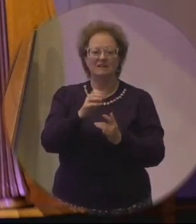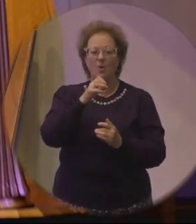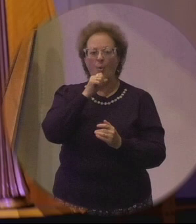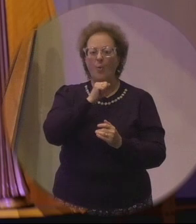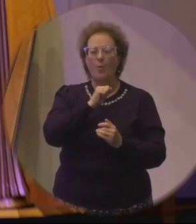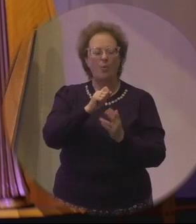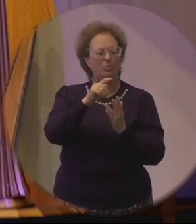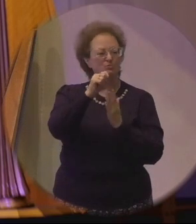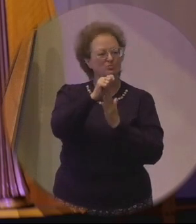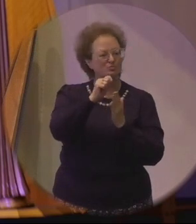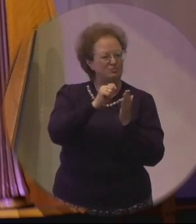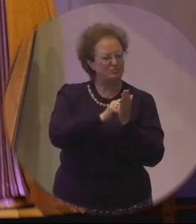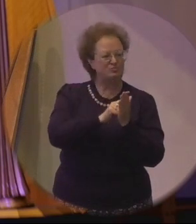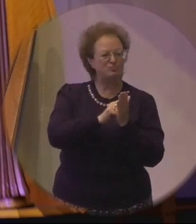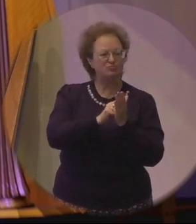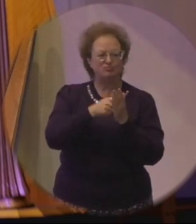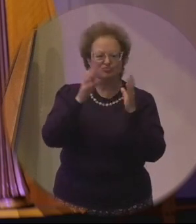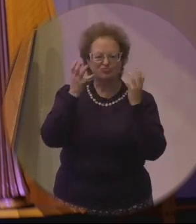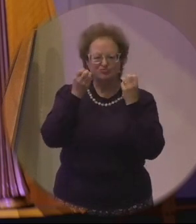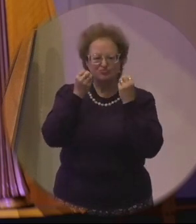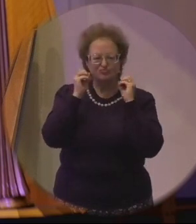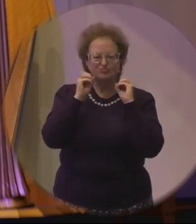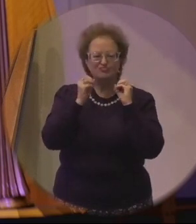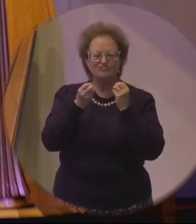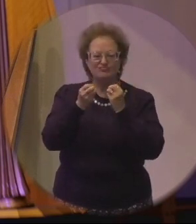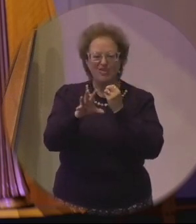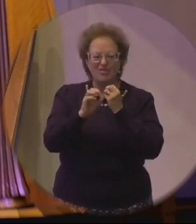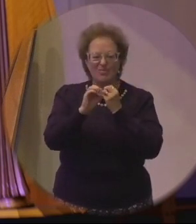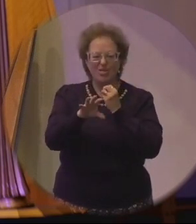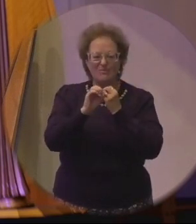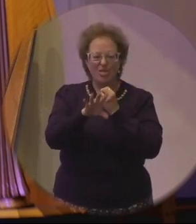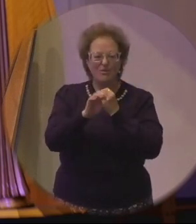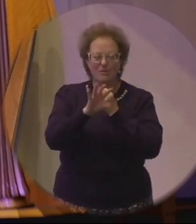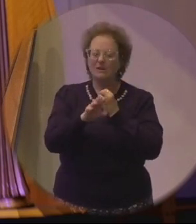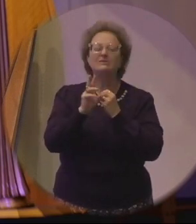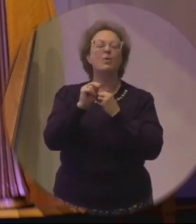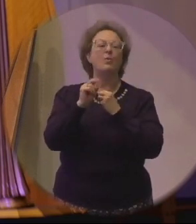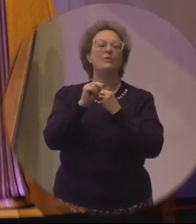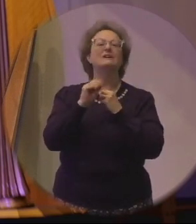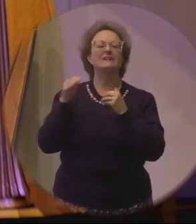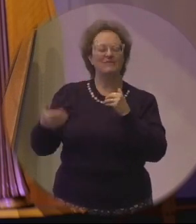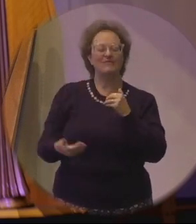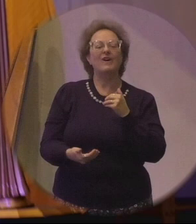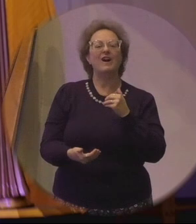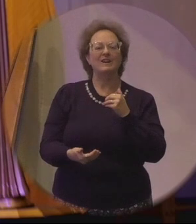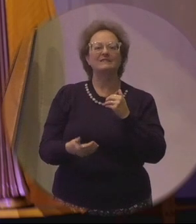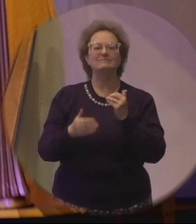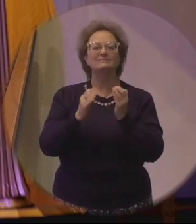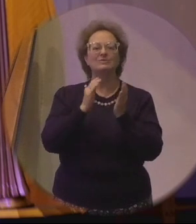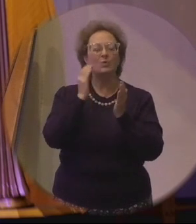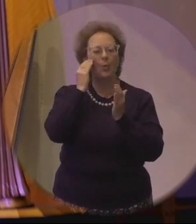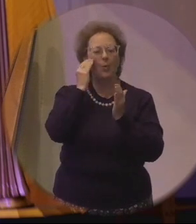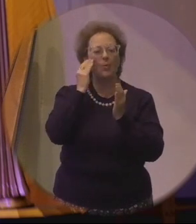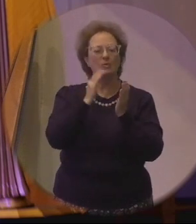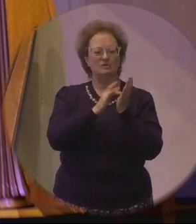Testament scrolls. Instead, he simply invites Nathanael to know Jesus. He says, "Come and see."